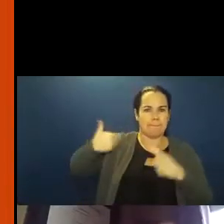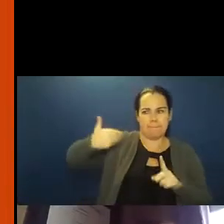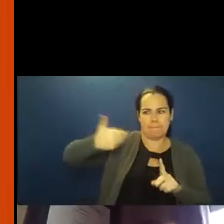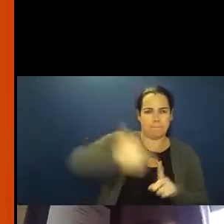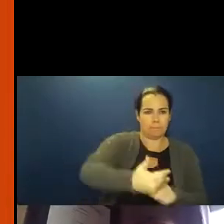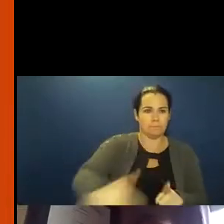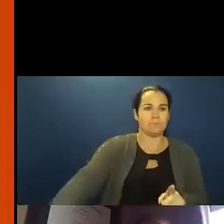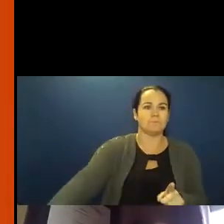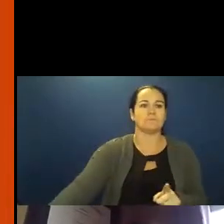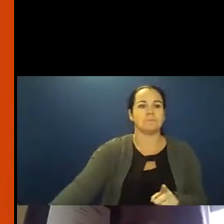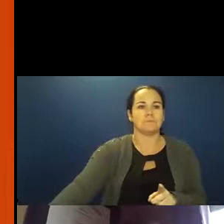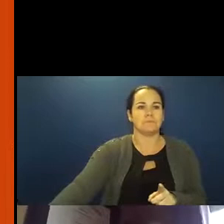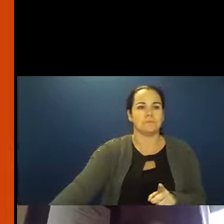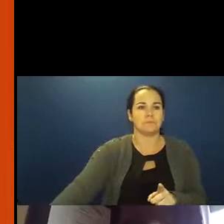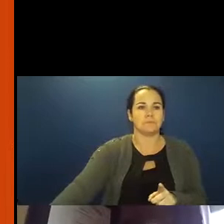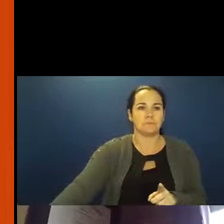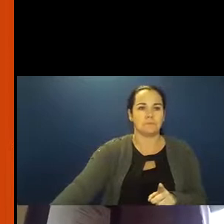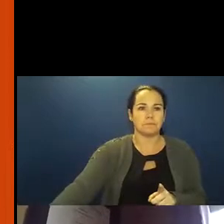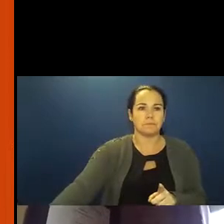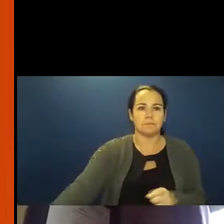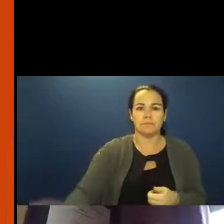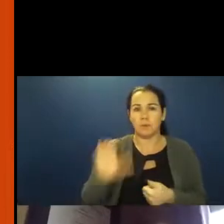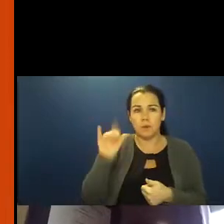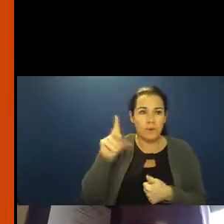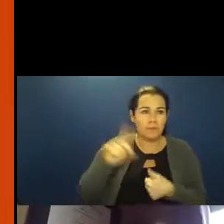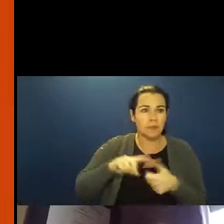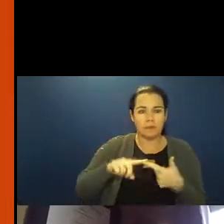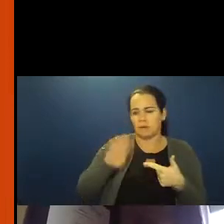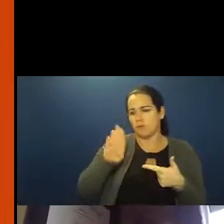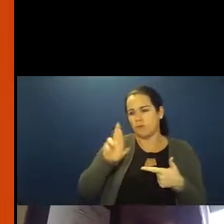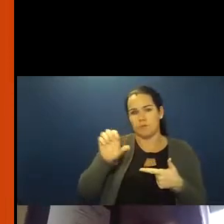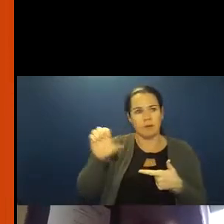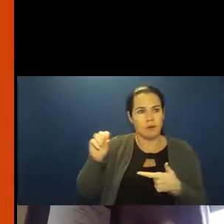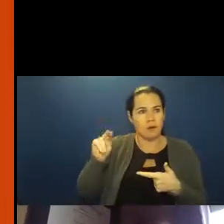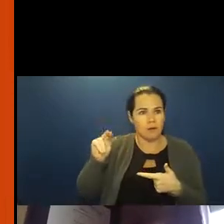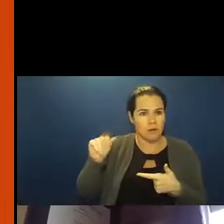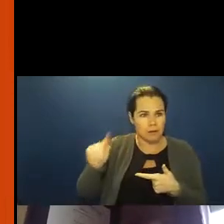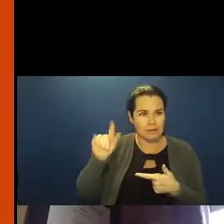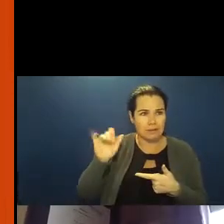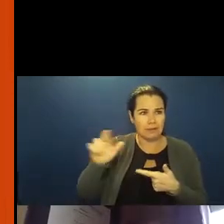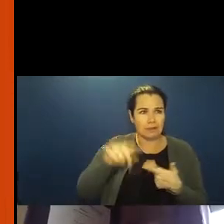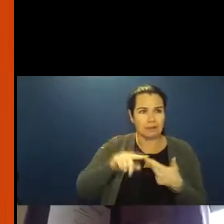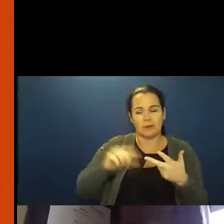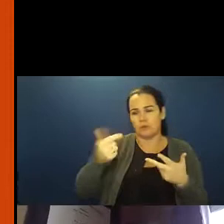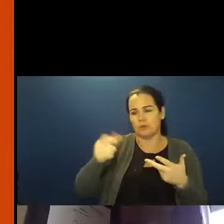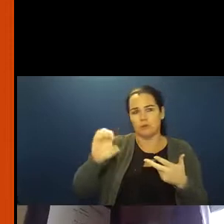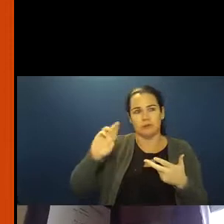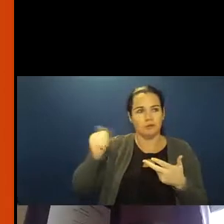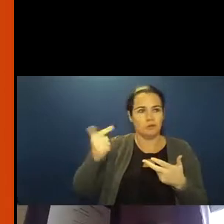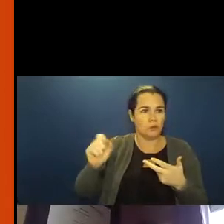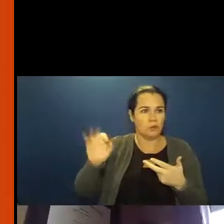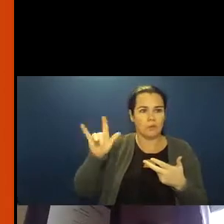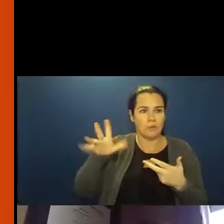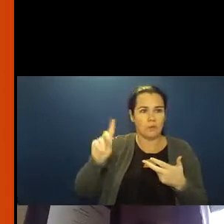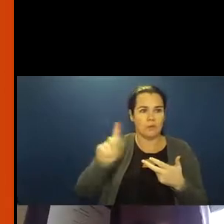events, COVID and Breonna Taylor and George Floyd, and these things that have created major shifts in our culture that